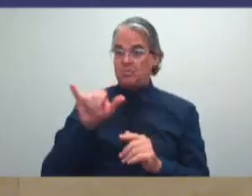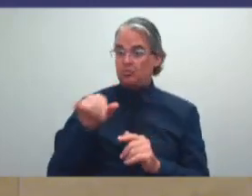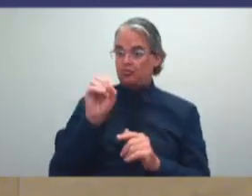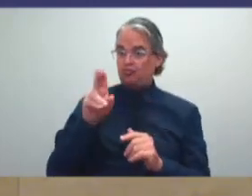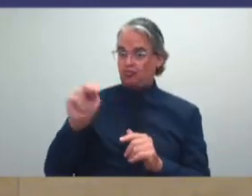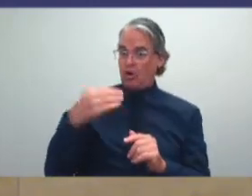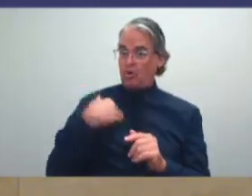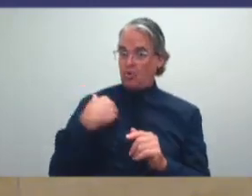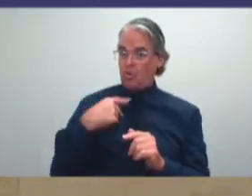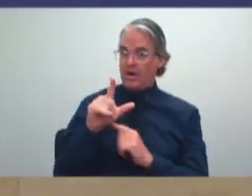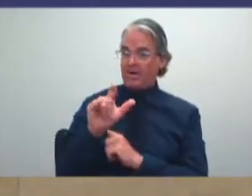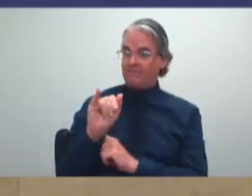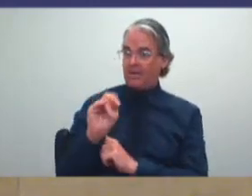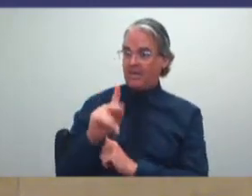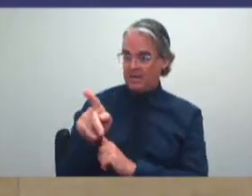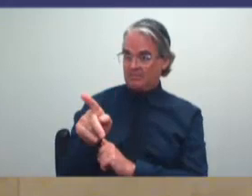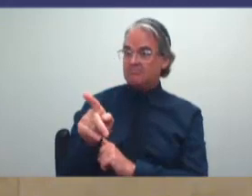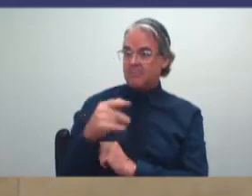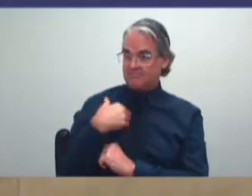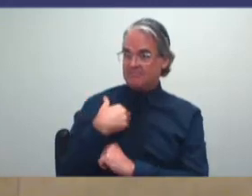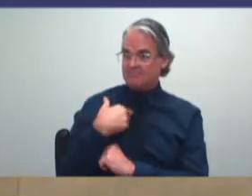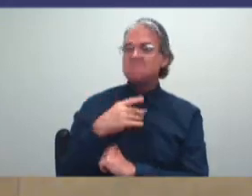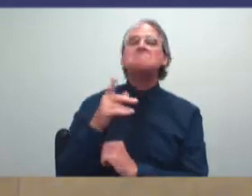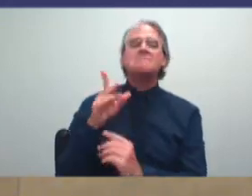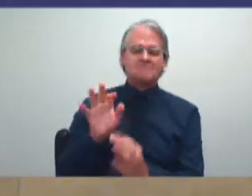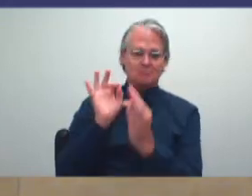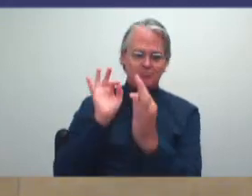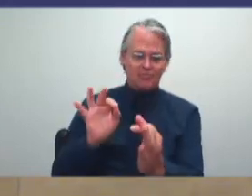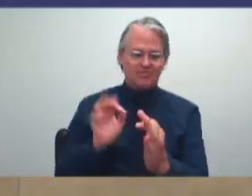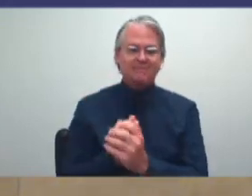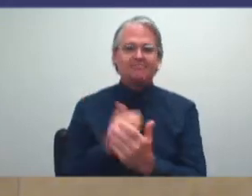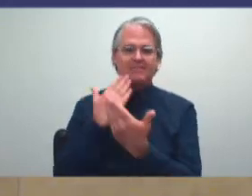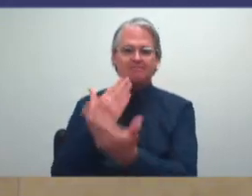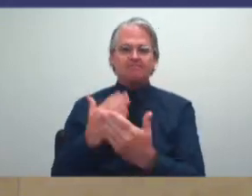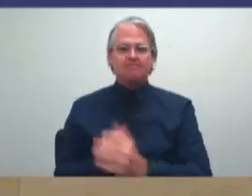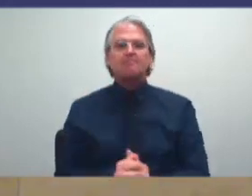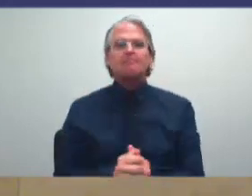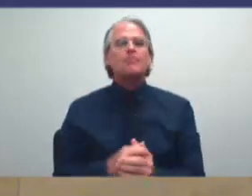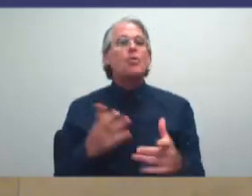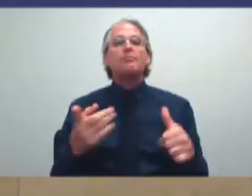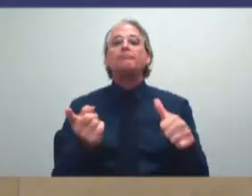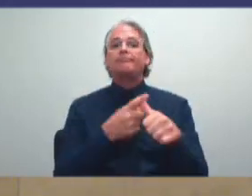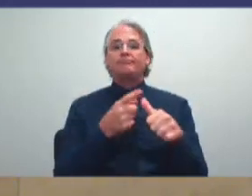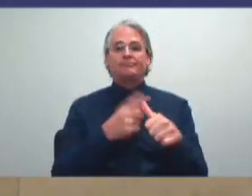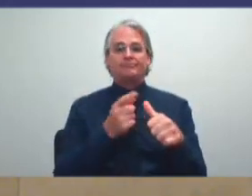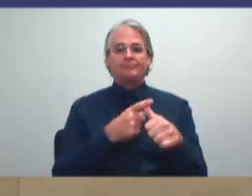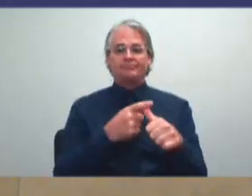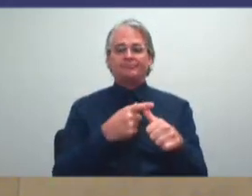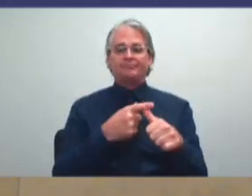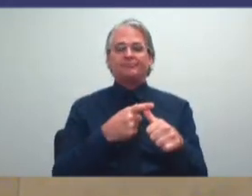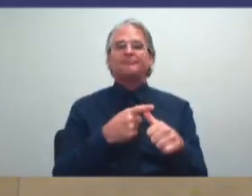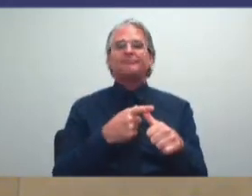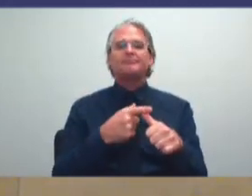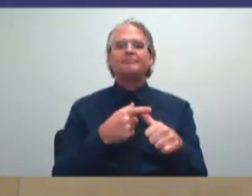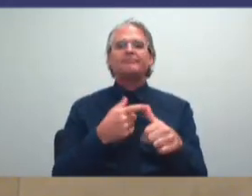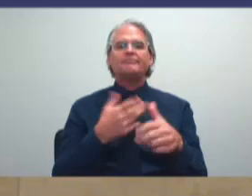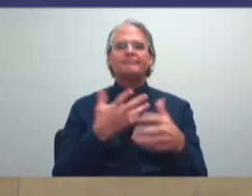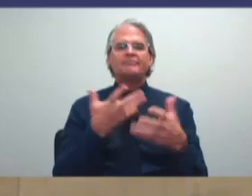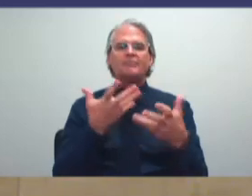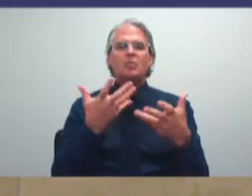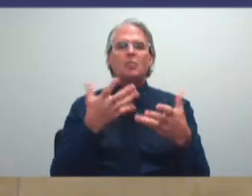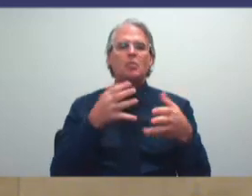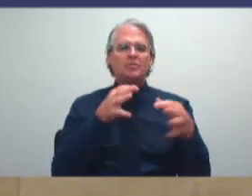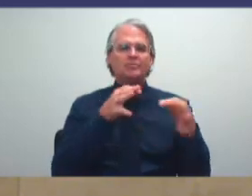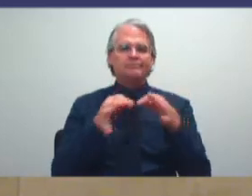All right, perfect. Thank you so much. Um, First of all, I want to start off by saying a few months ago, I reached out to some of the best